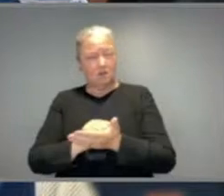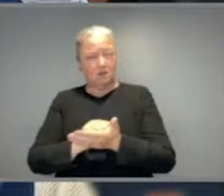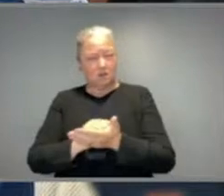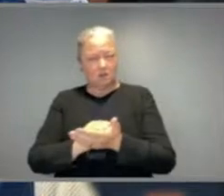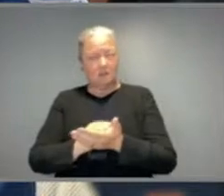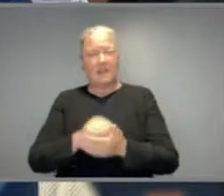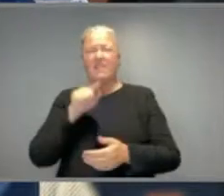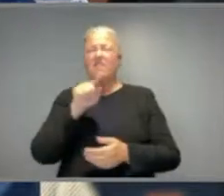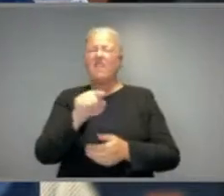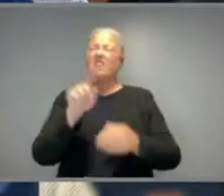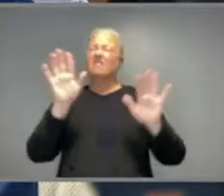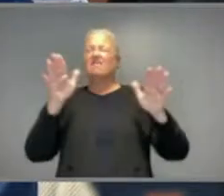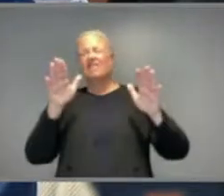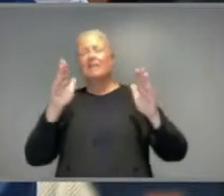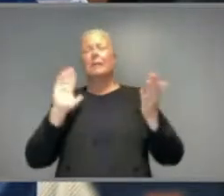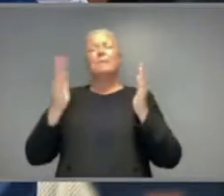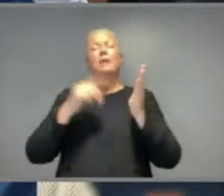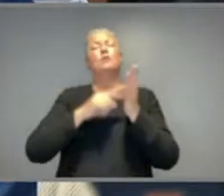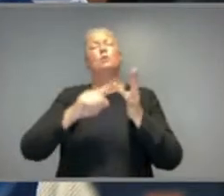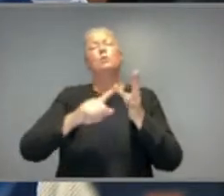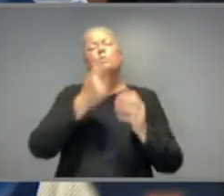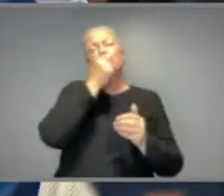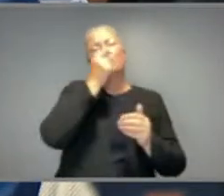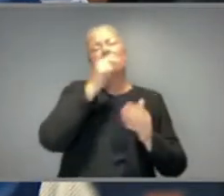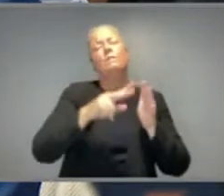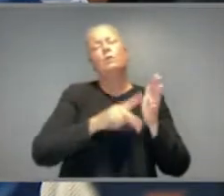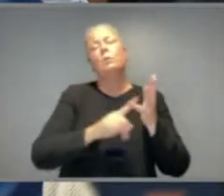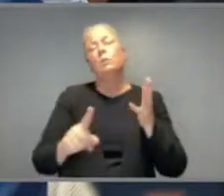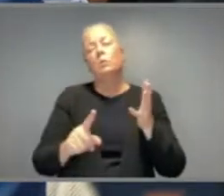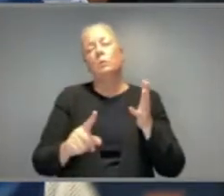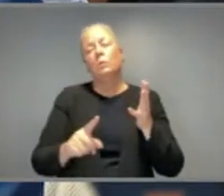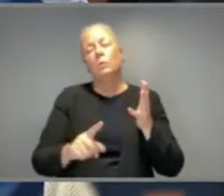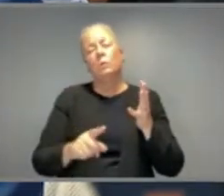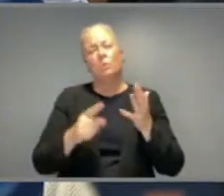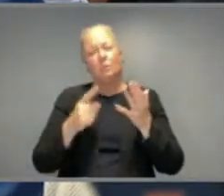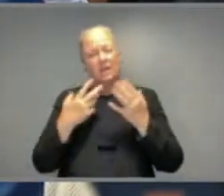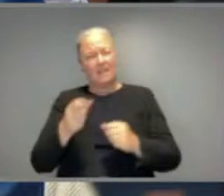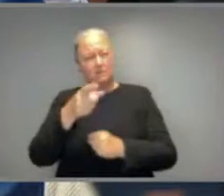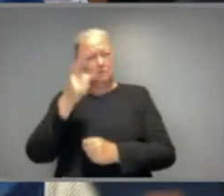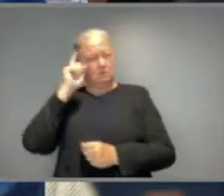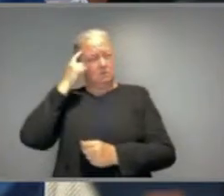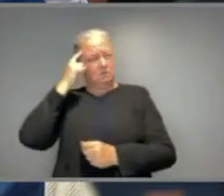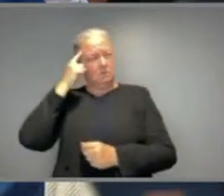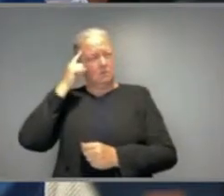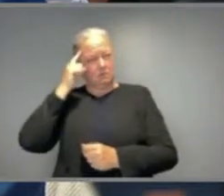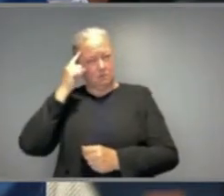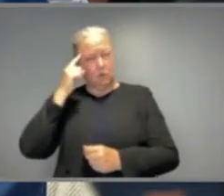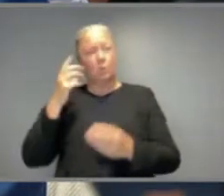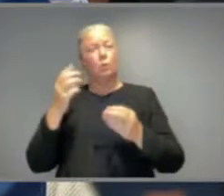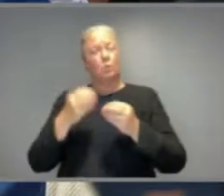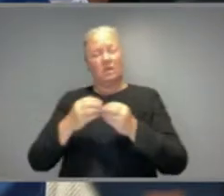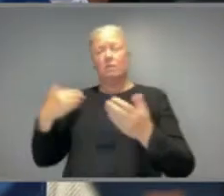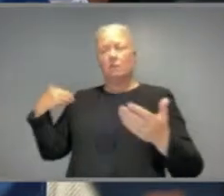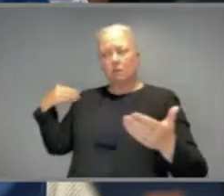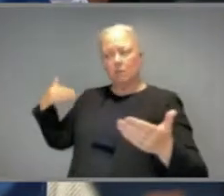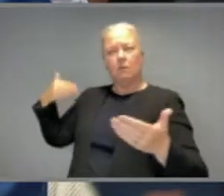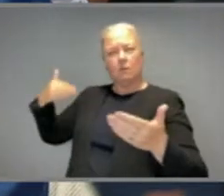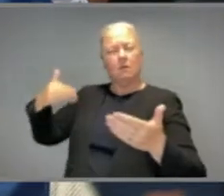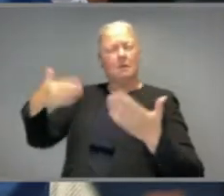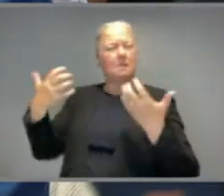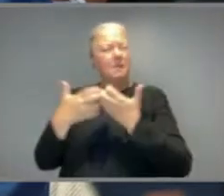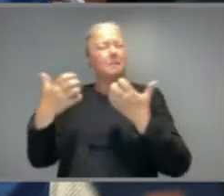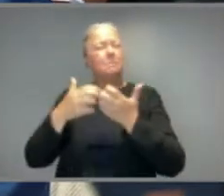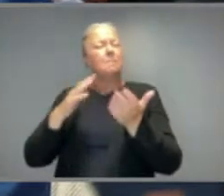flu. Given those numbers, does it alarm you that many months into the availability of vaccine for